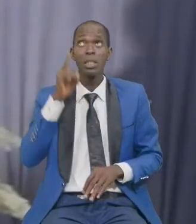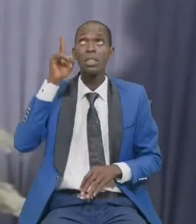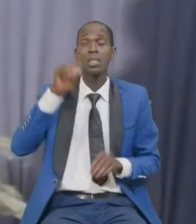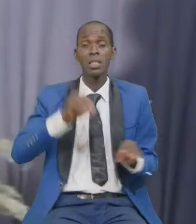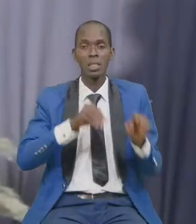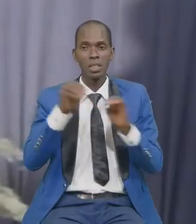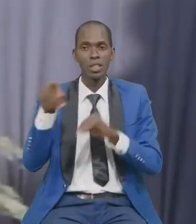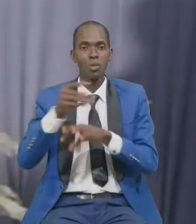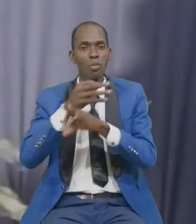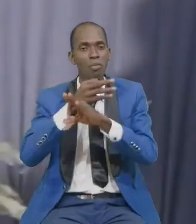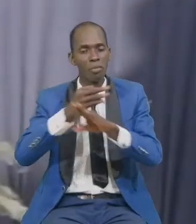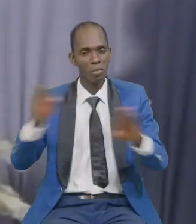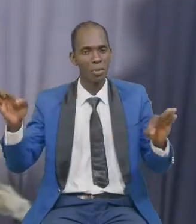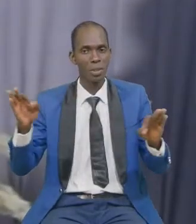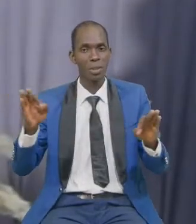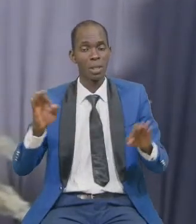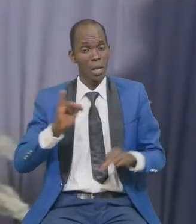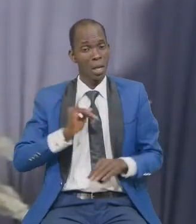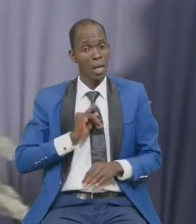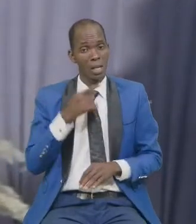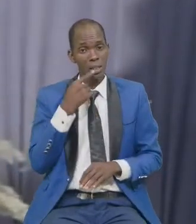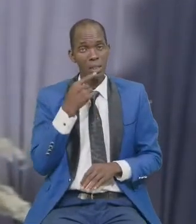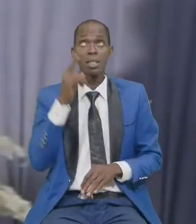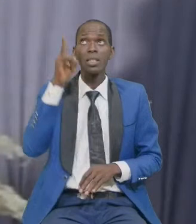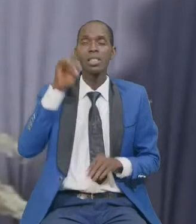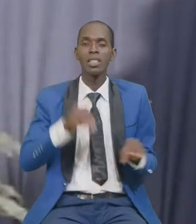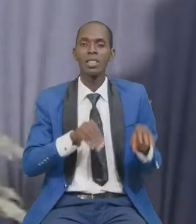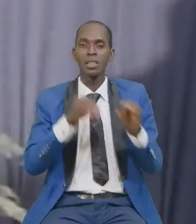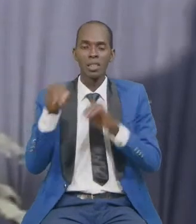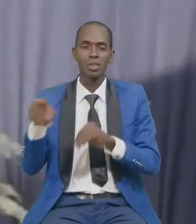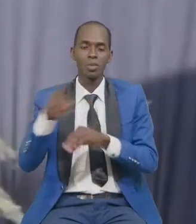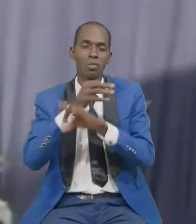free. I said, he set you free.